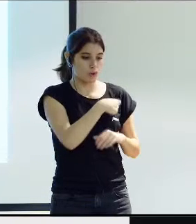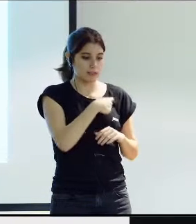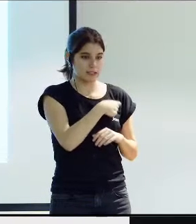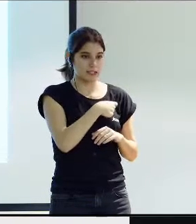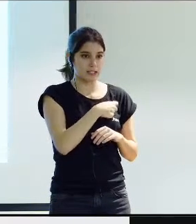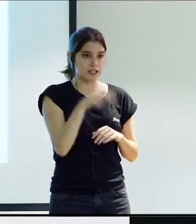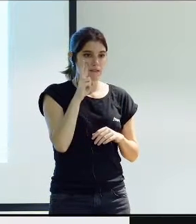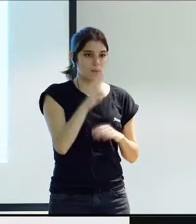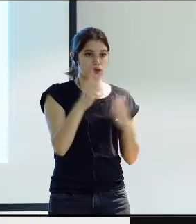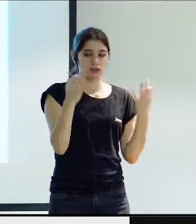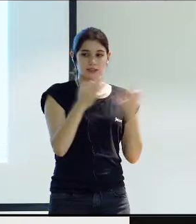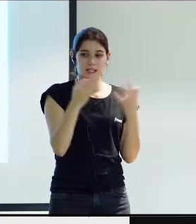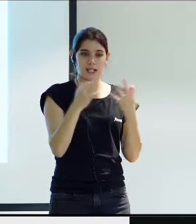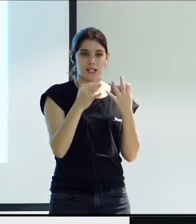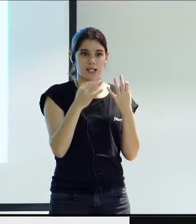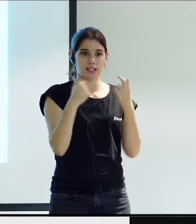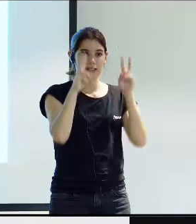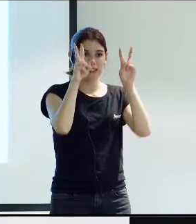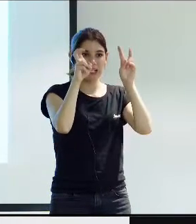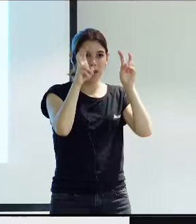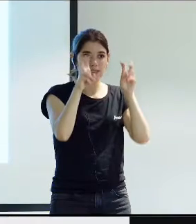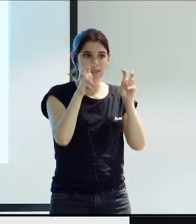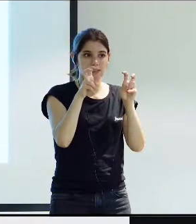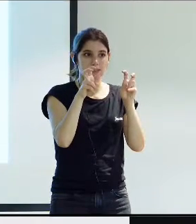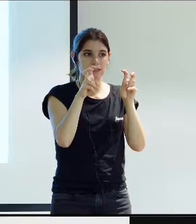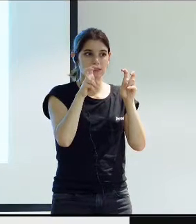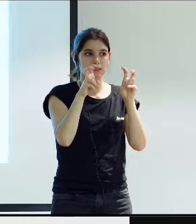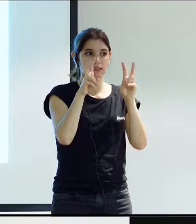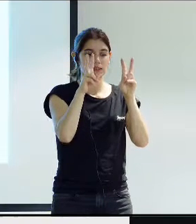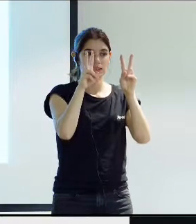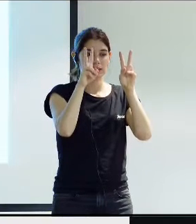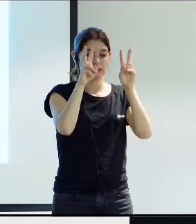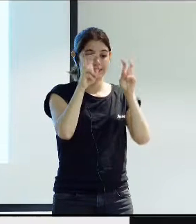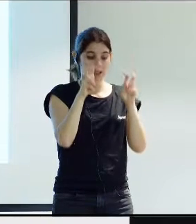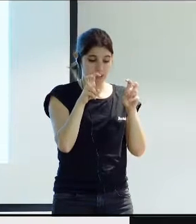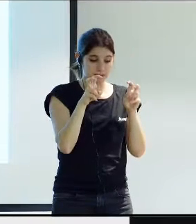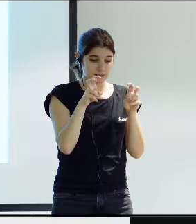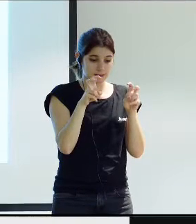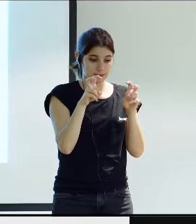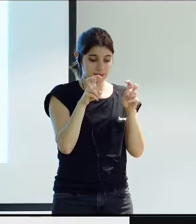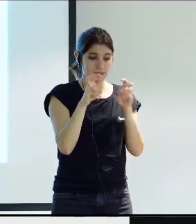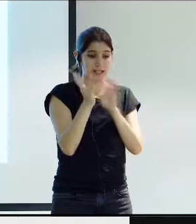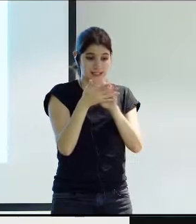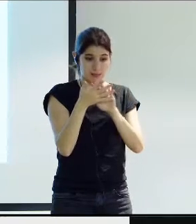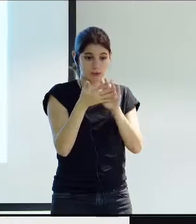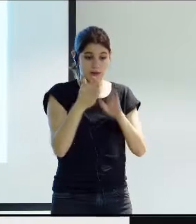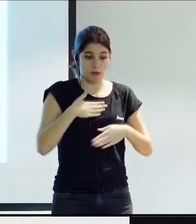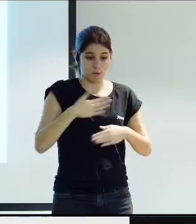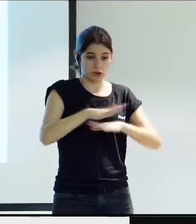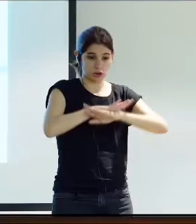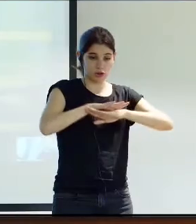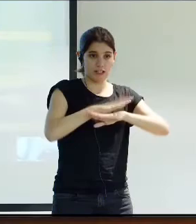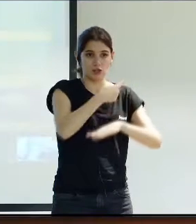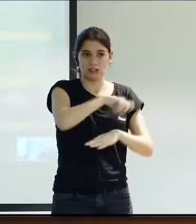issues have we made towards state parties, to Spain, to Hungary, to Denmark, to Sweden,